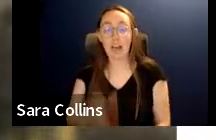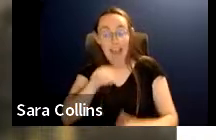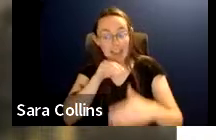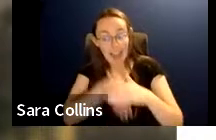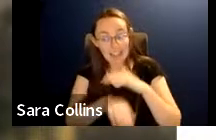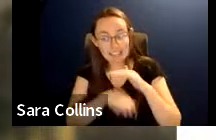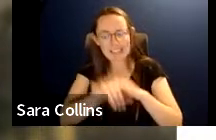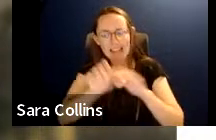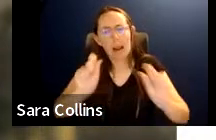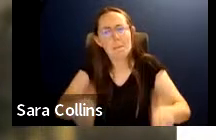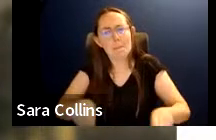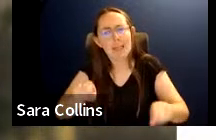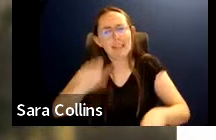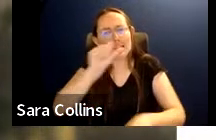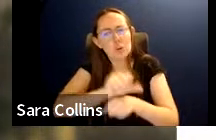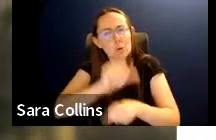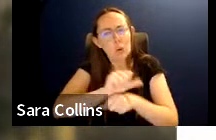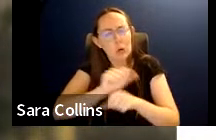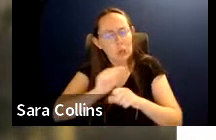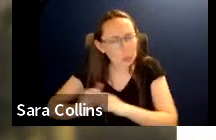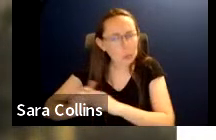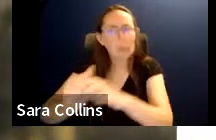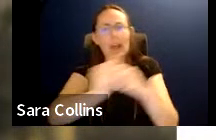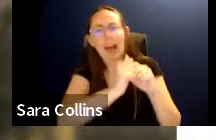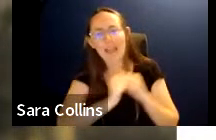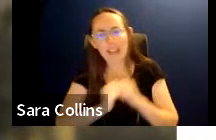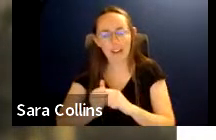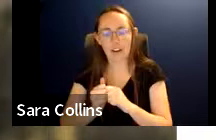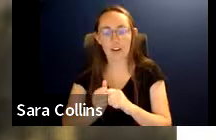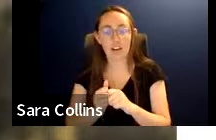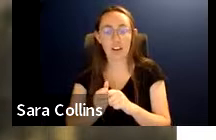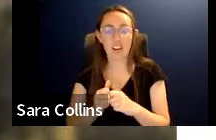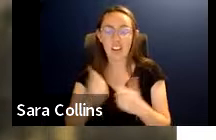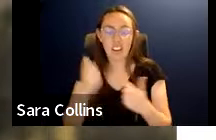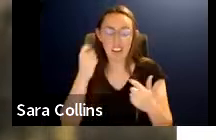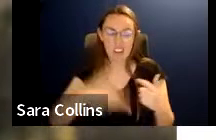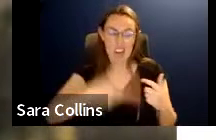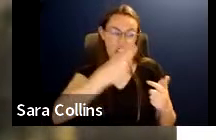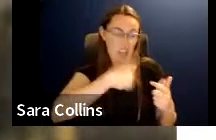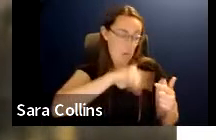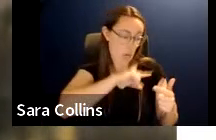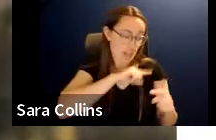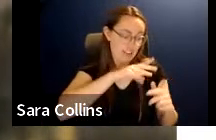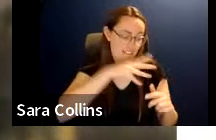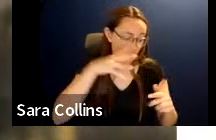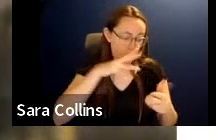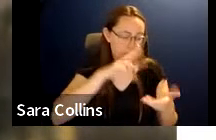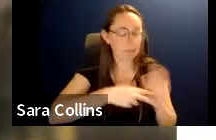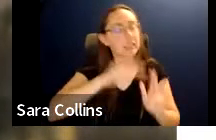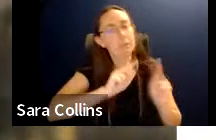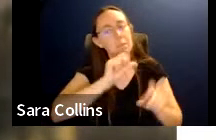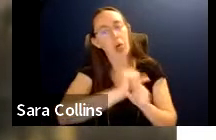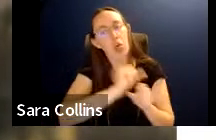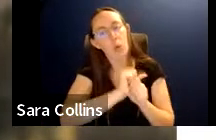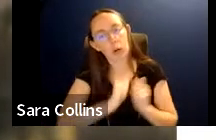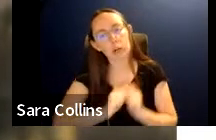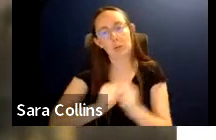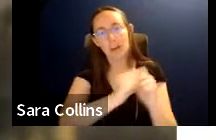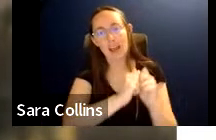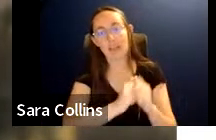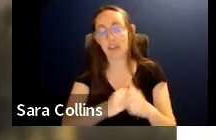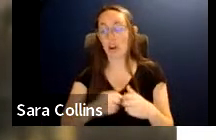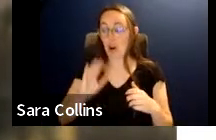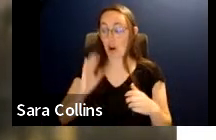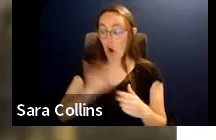projects, which is so common for I think, doing high quality farming, that's all possible because of the physical